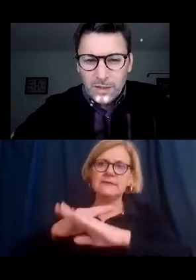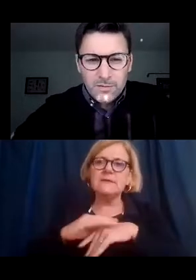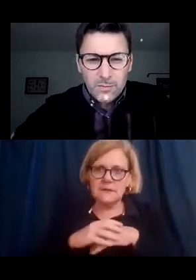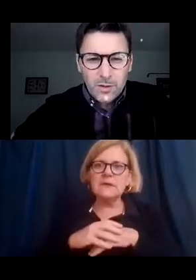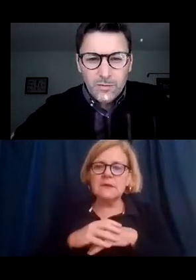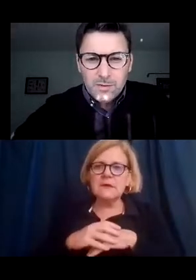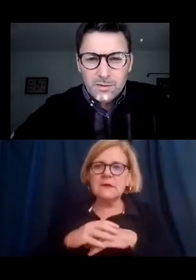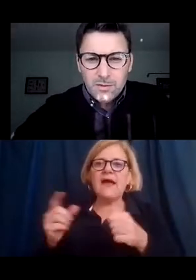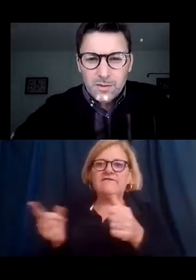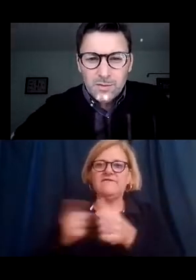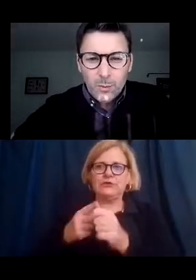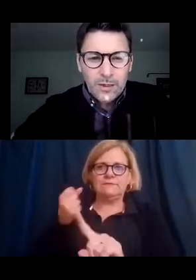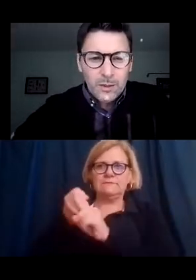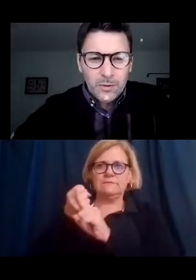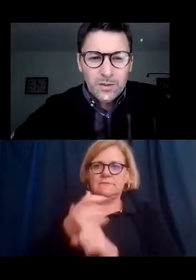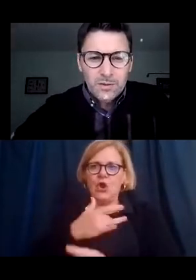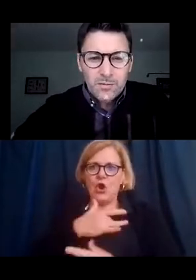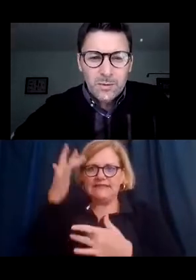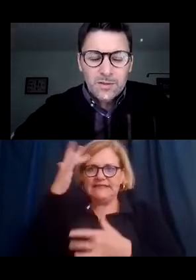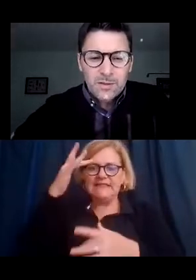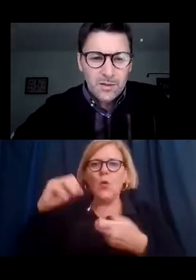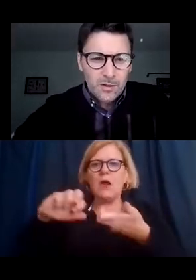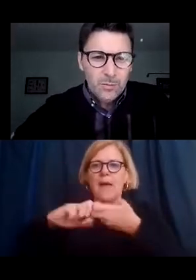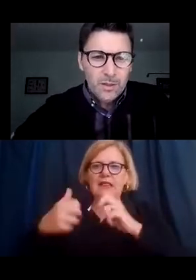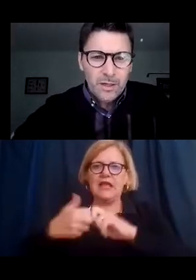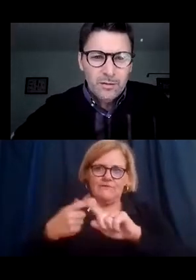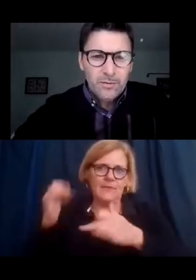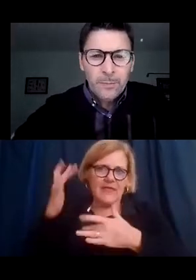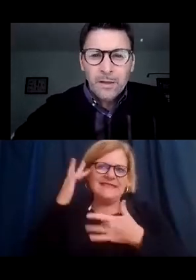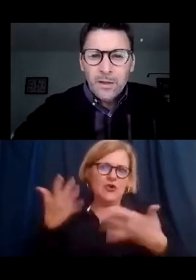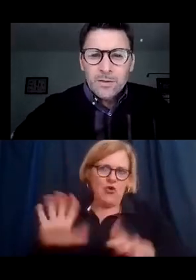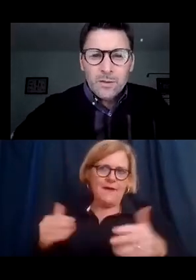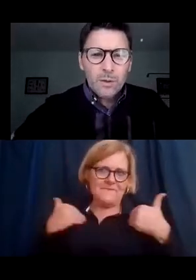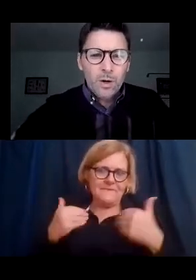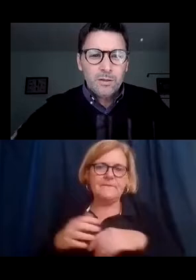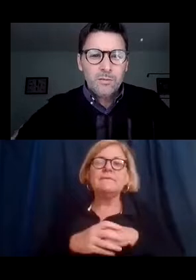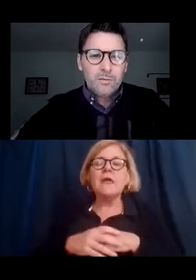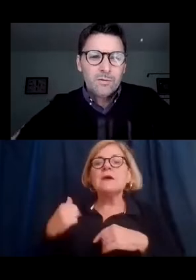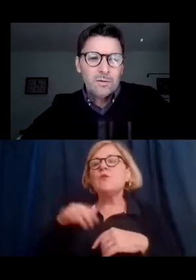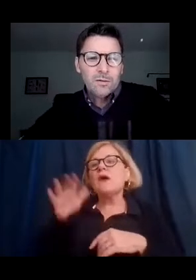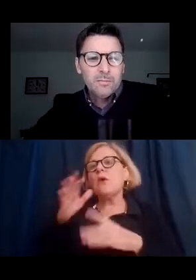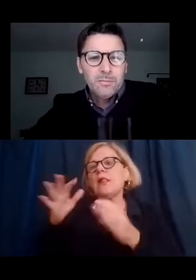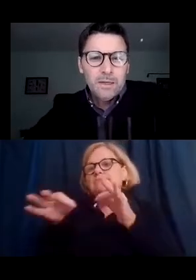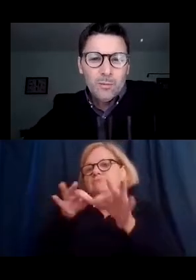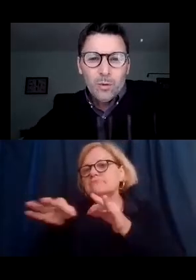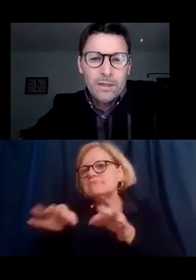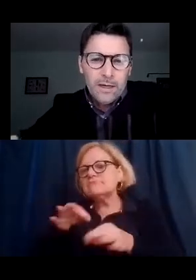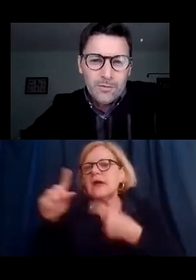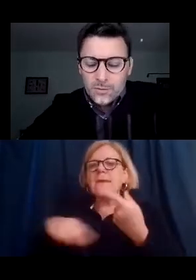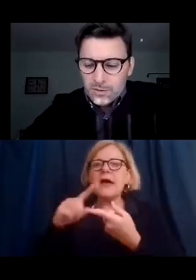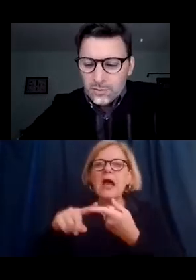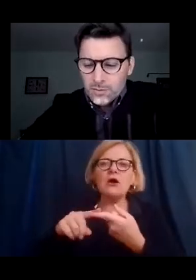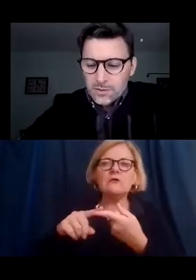first events from cardiovascular disease or complications from the disease they already have. So we're going to walk you through a little bit about